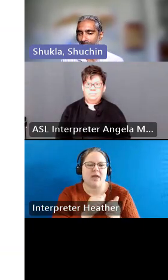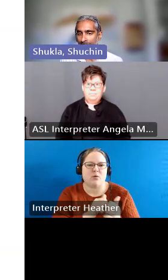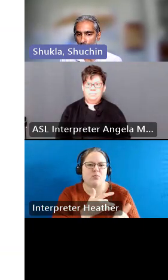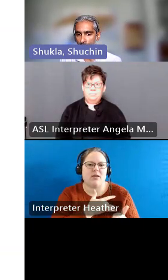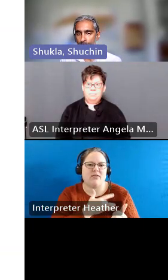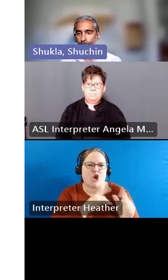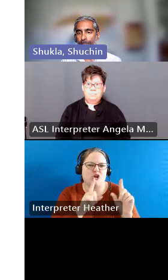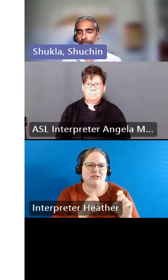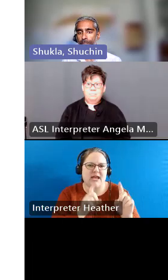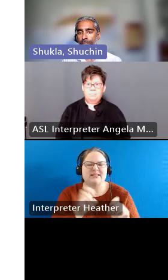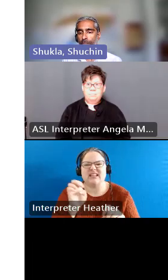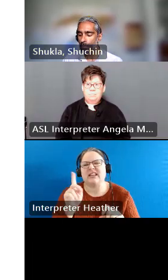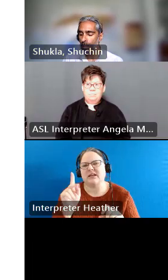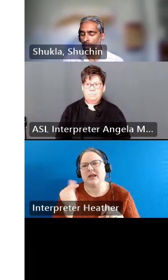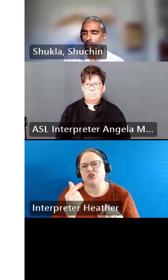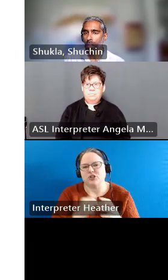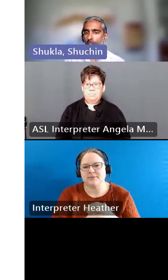heart tests like an EKG.